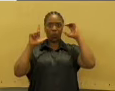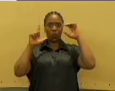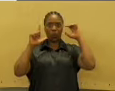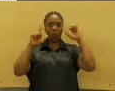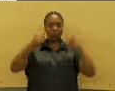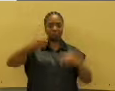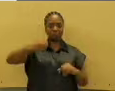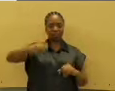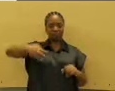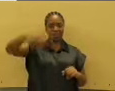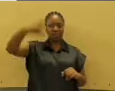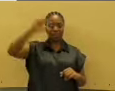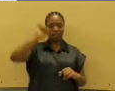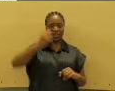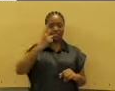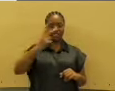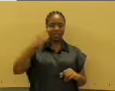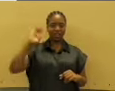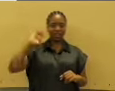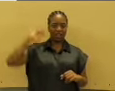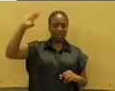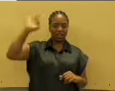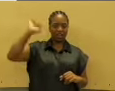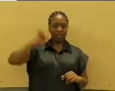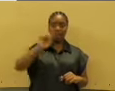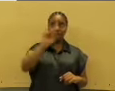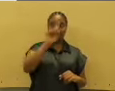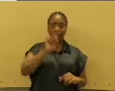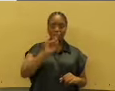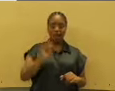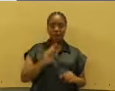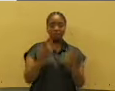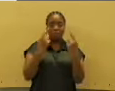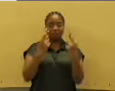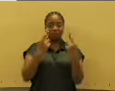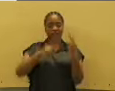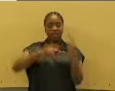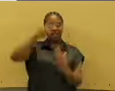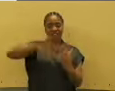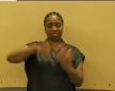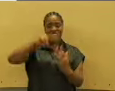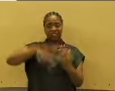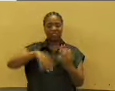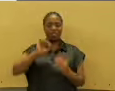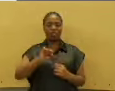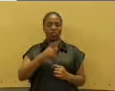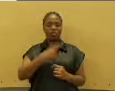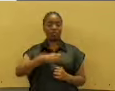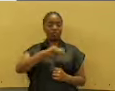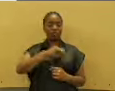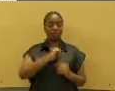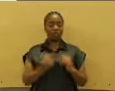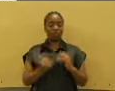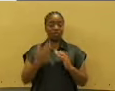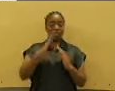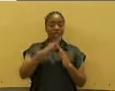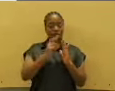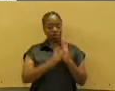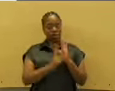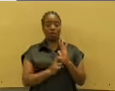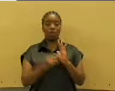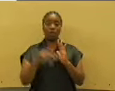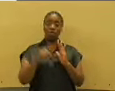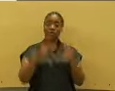screen, and I'm just hoping that you will continue to read up on the trans protocol, whether you are at the University of Pretoria or